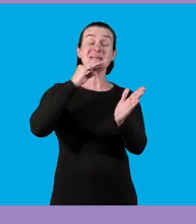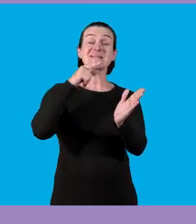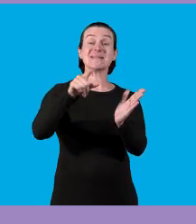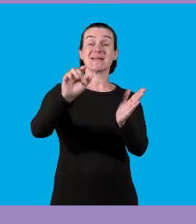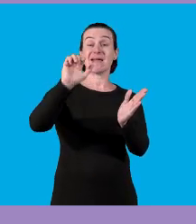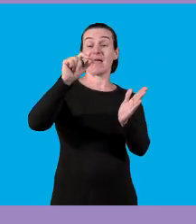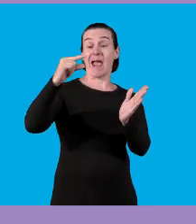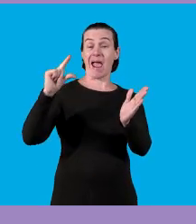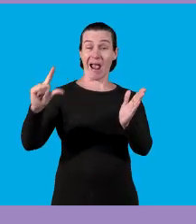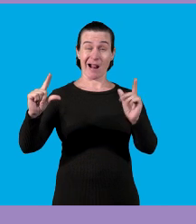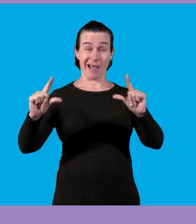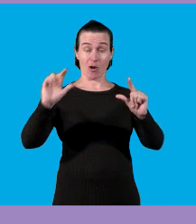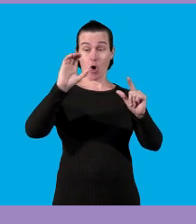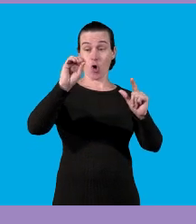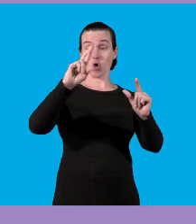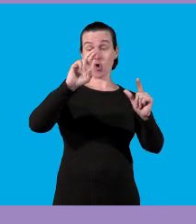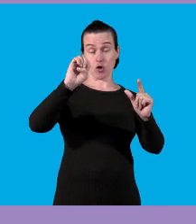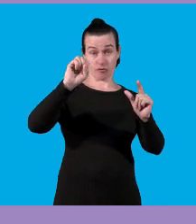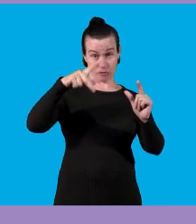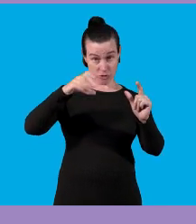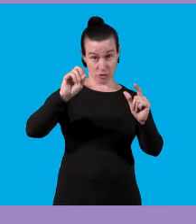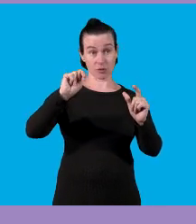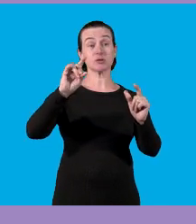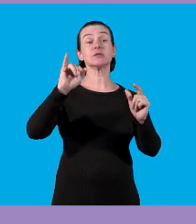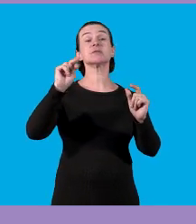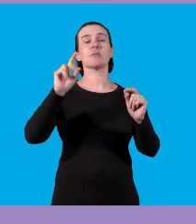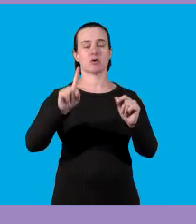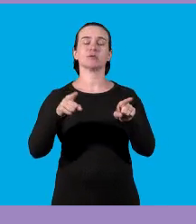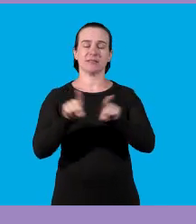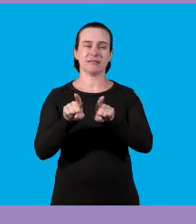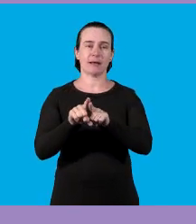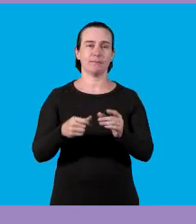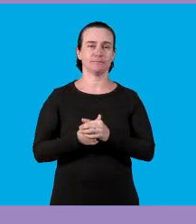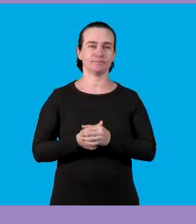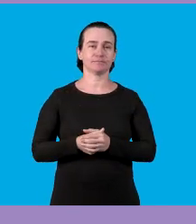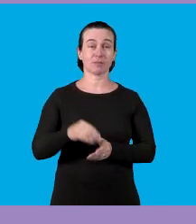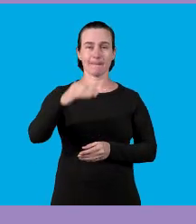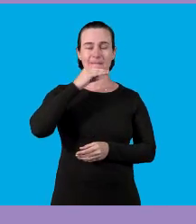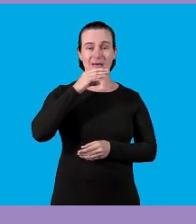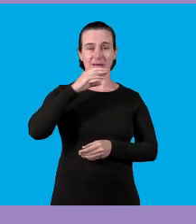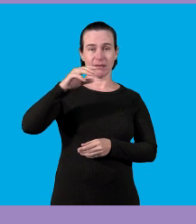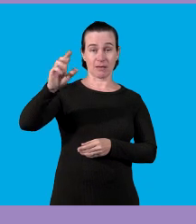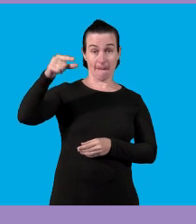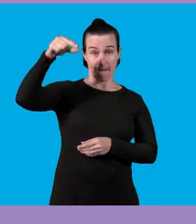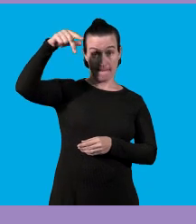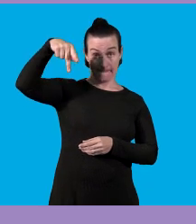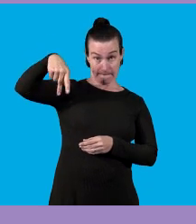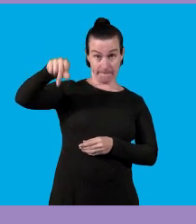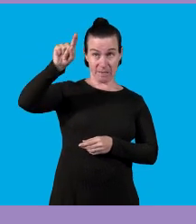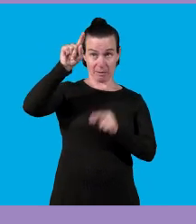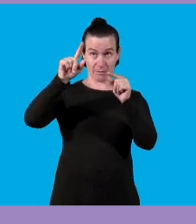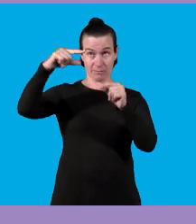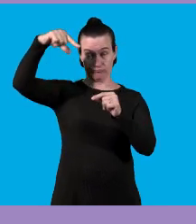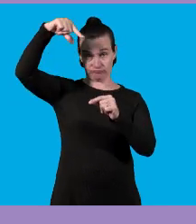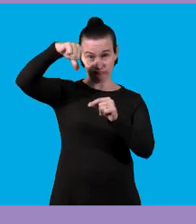equal. So that means that angle Q will be equal to angle P, and